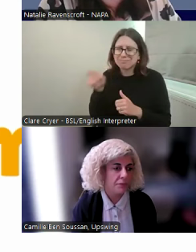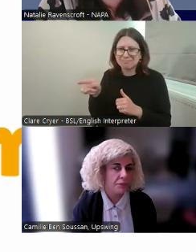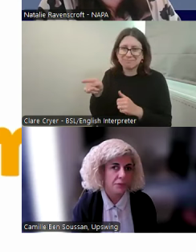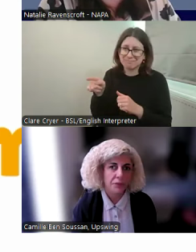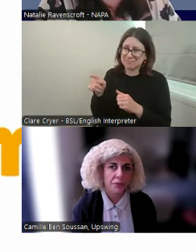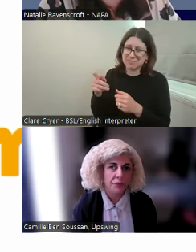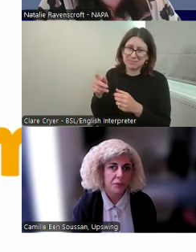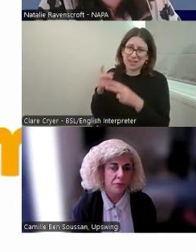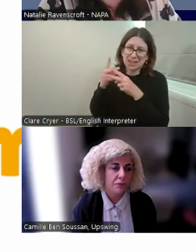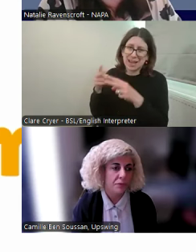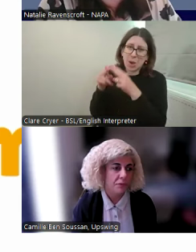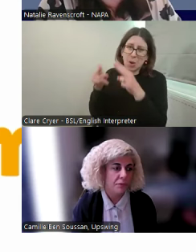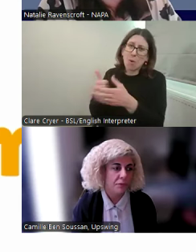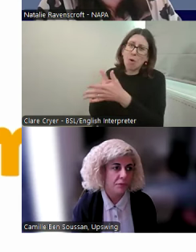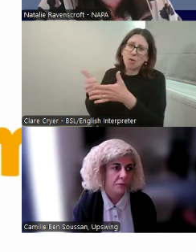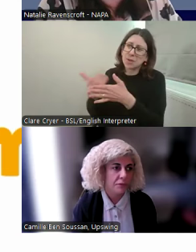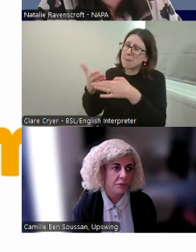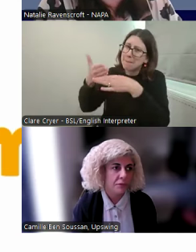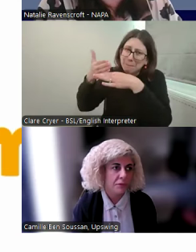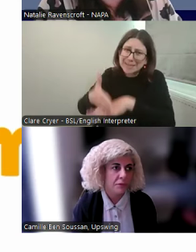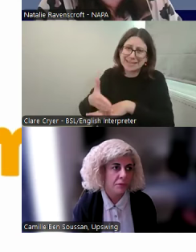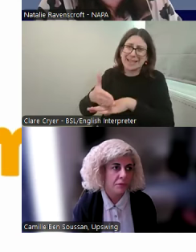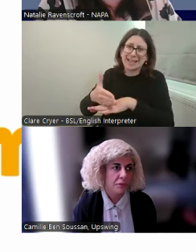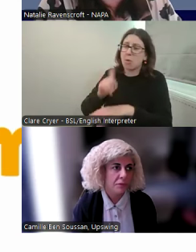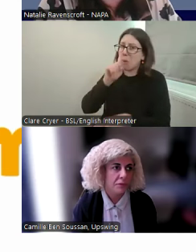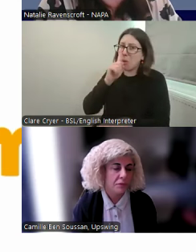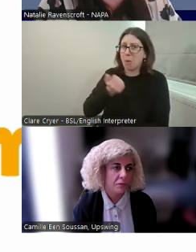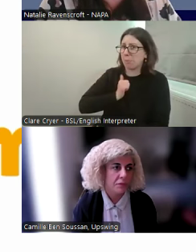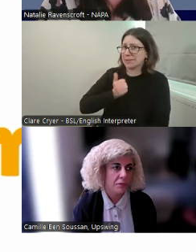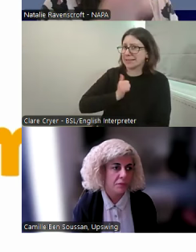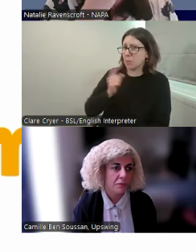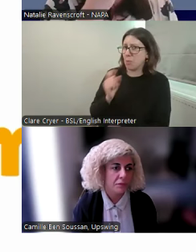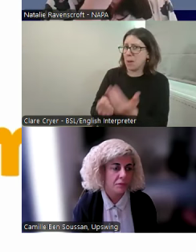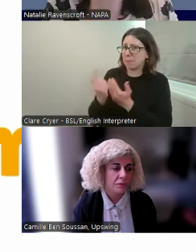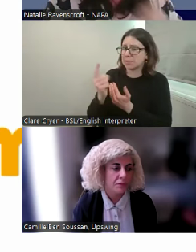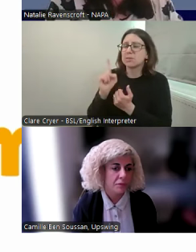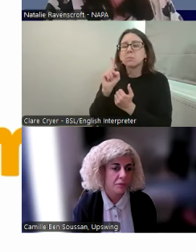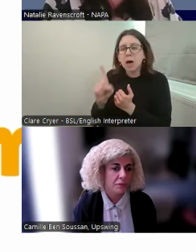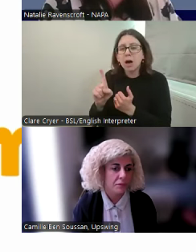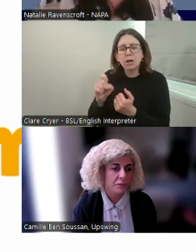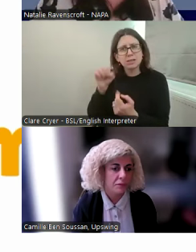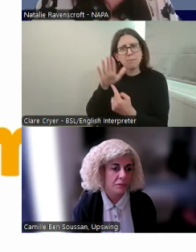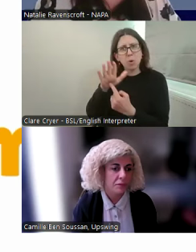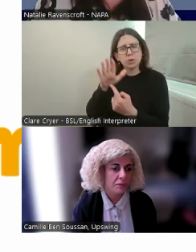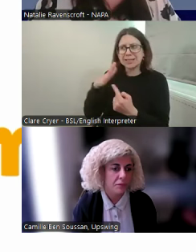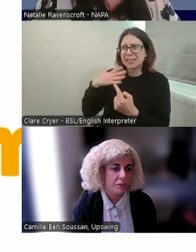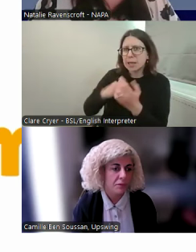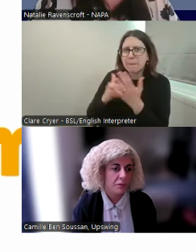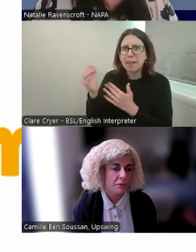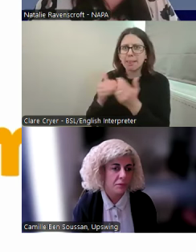care homes, that can be quite hard to put as a priority, but again, is really important in building that collaboration.